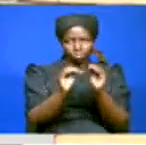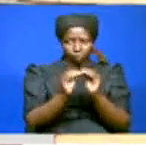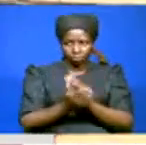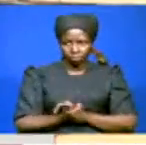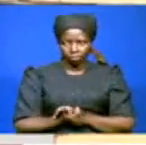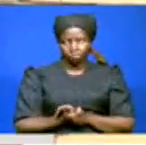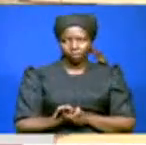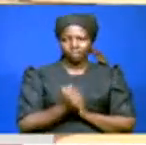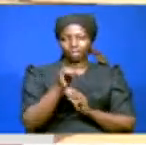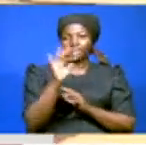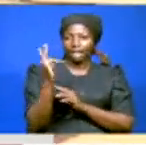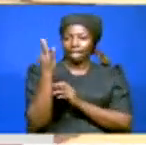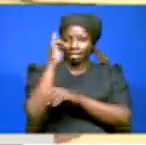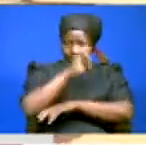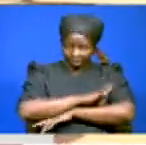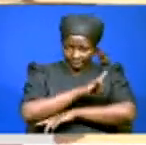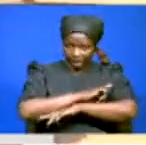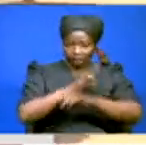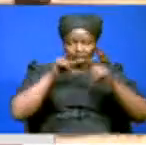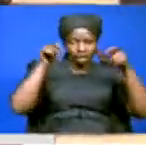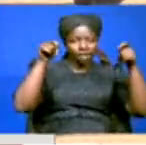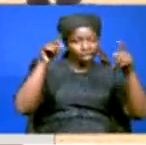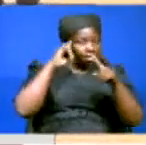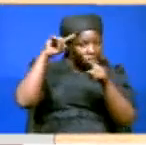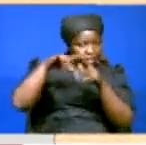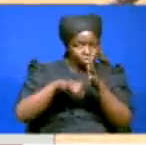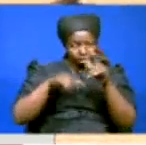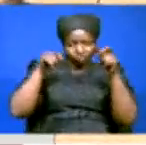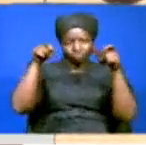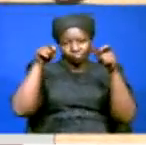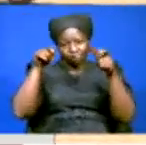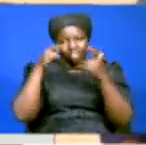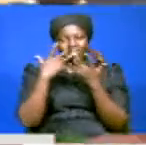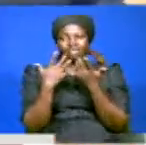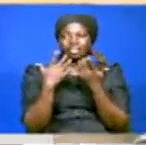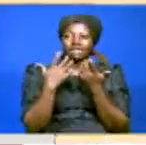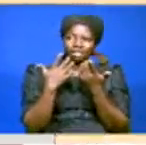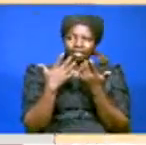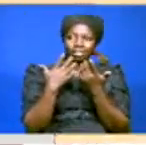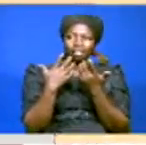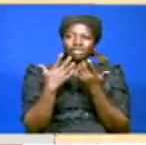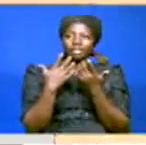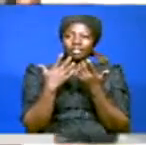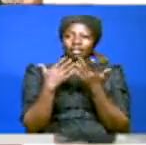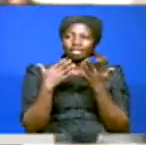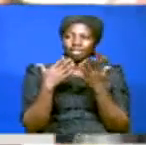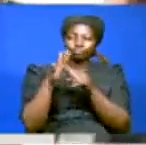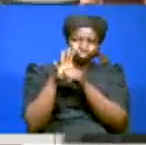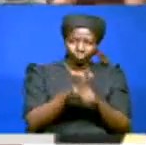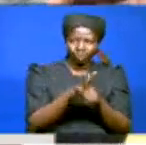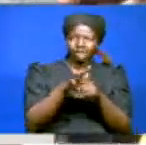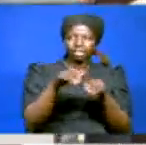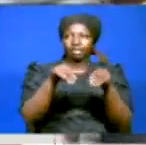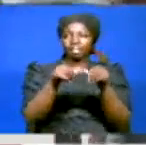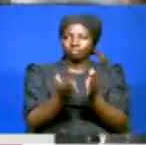It was the third day of the go slow meant to protest alleged exploitation in sand loading. Led by the chairperson of